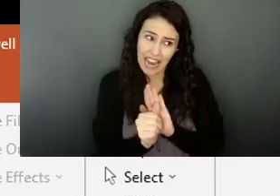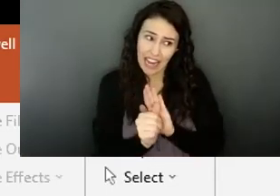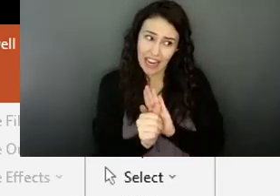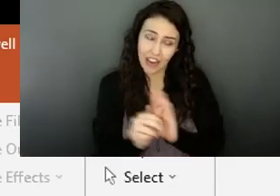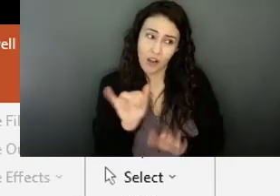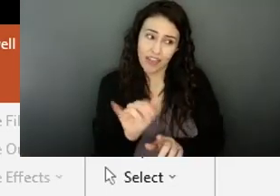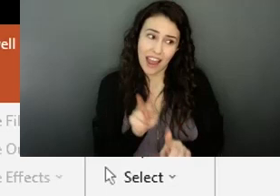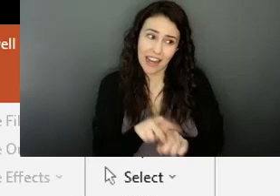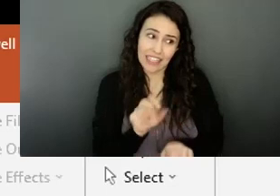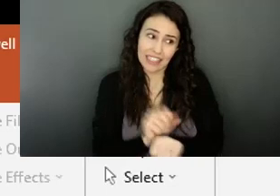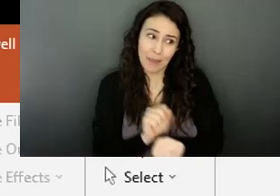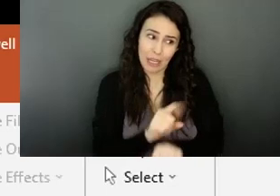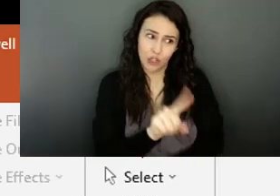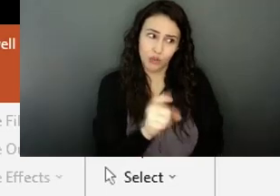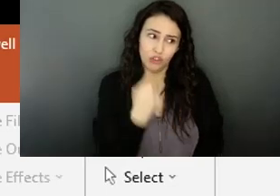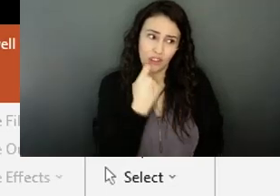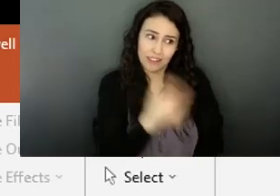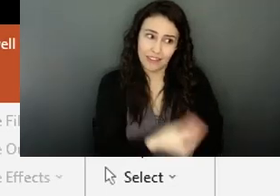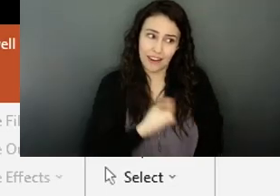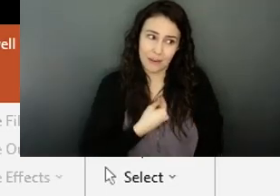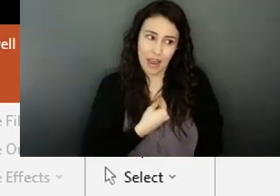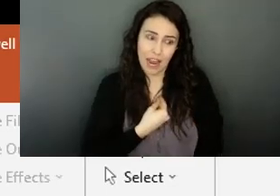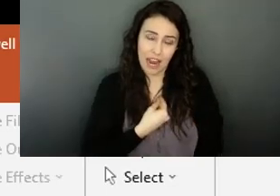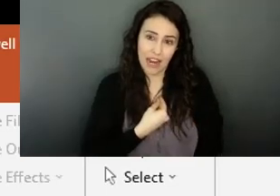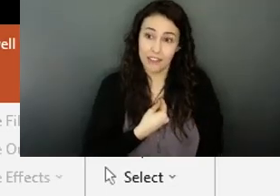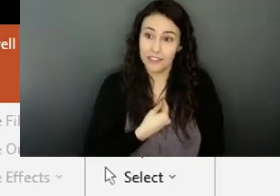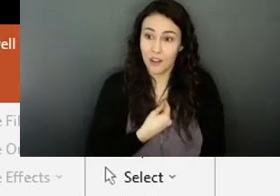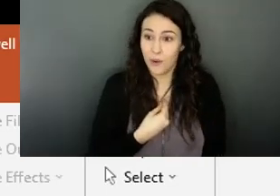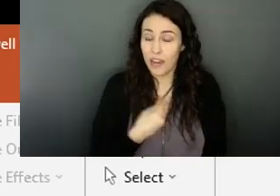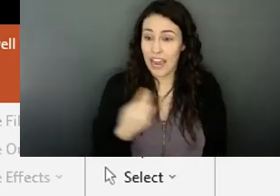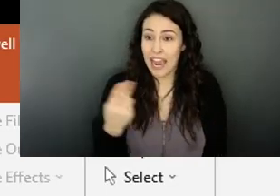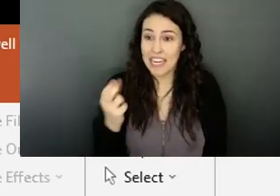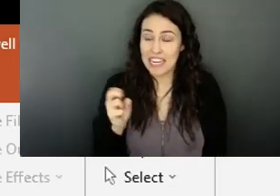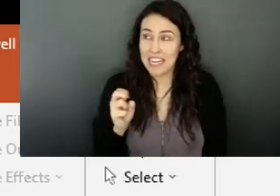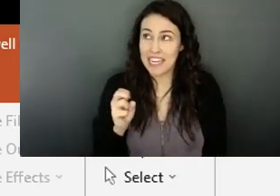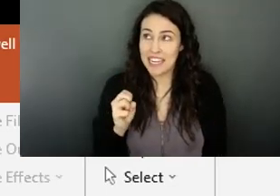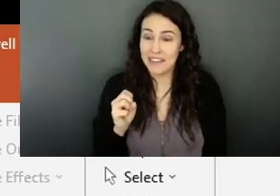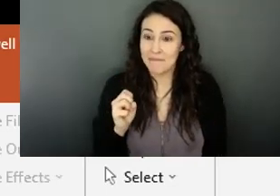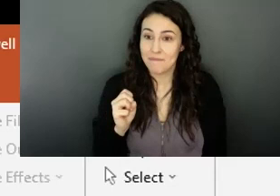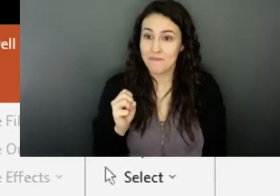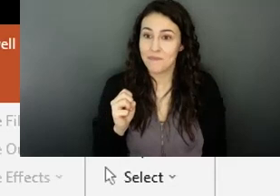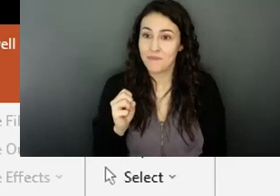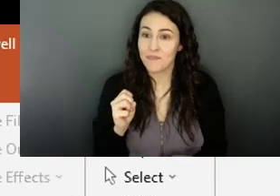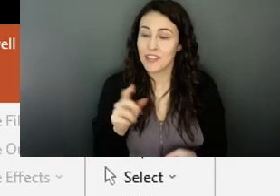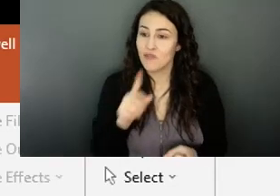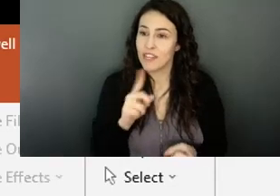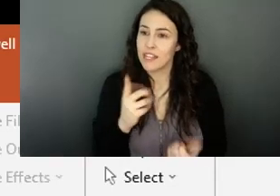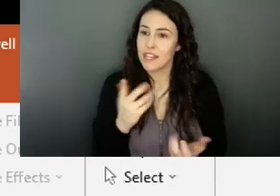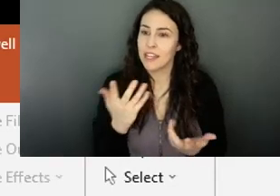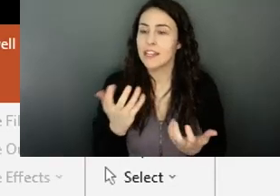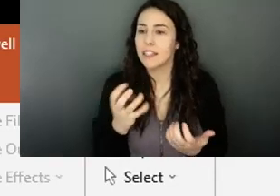that you just handed back. And he proceeded to get a little stern with